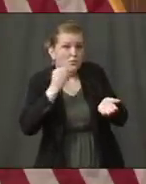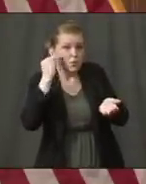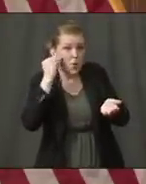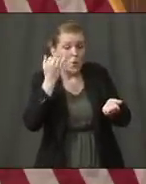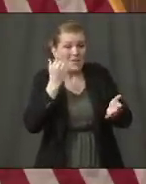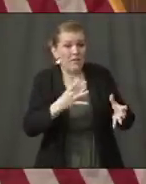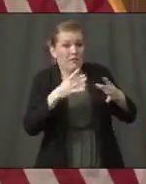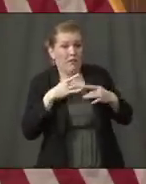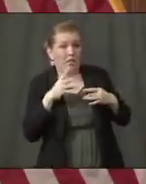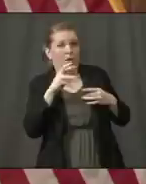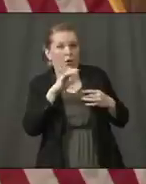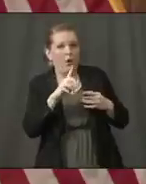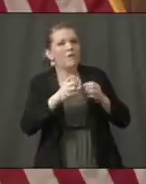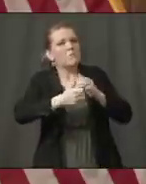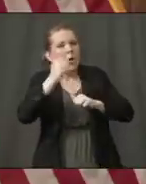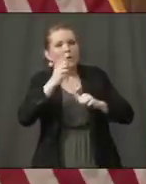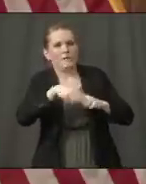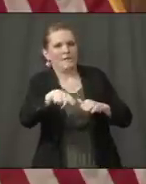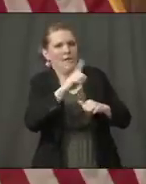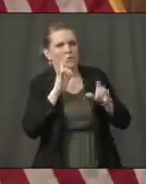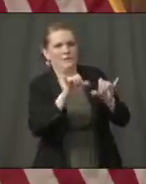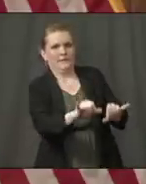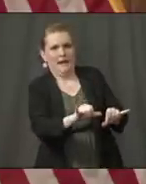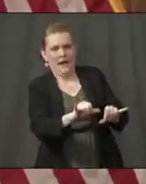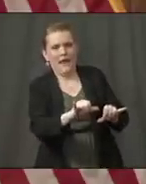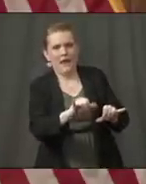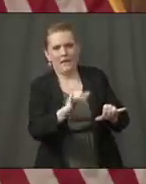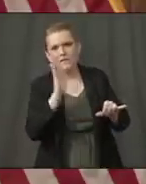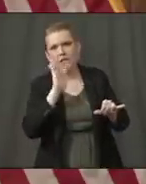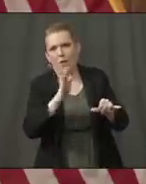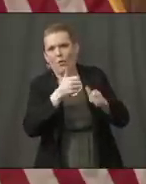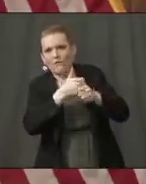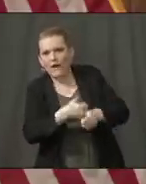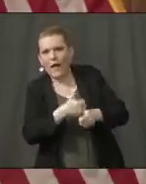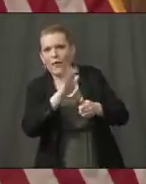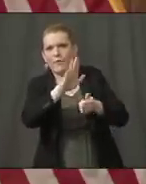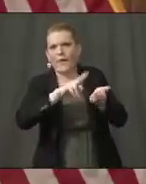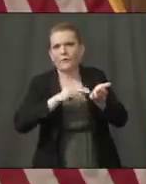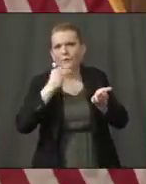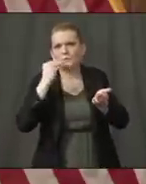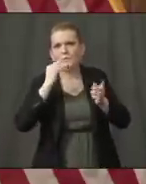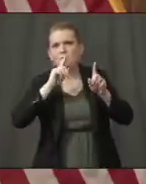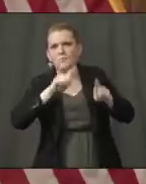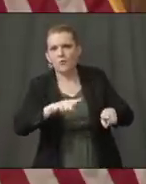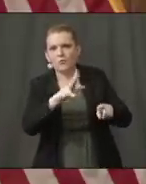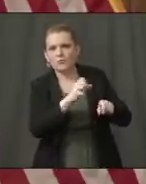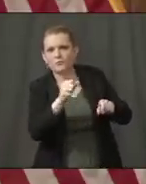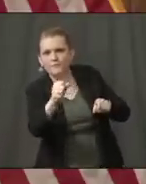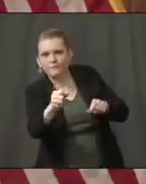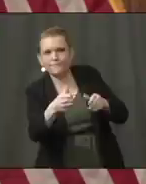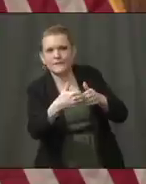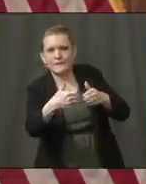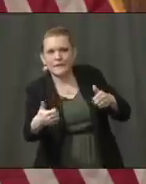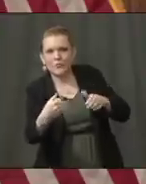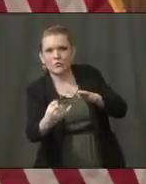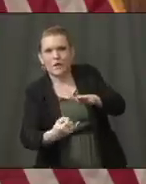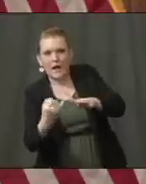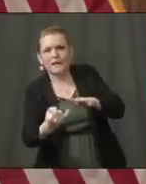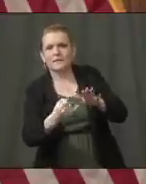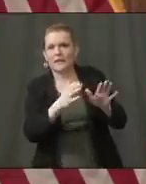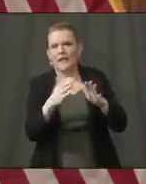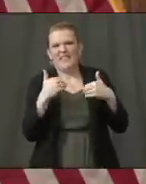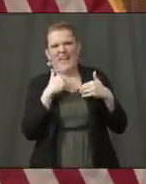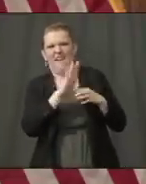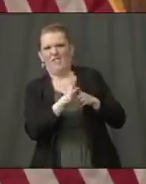home or under, the strict infection control procedures that each nursing home will or does have in place